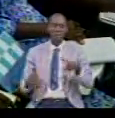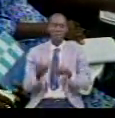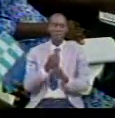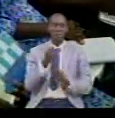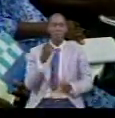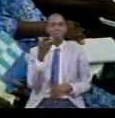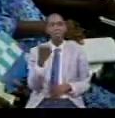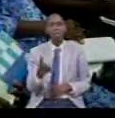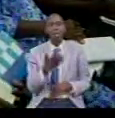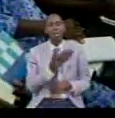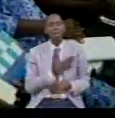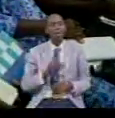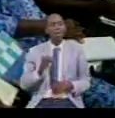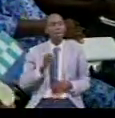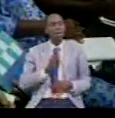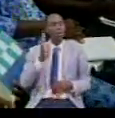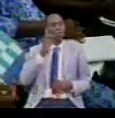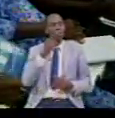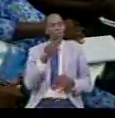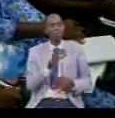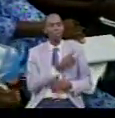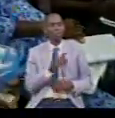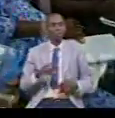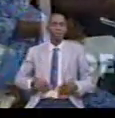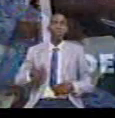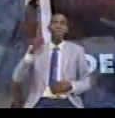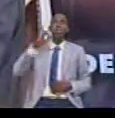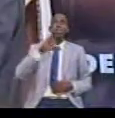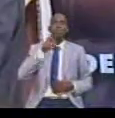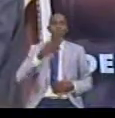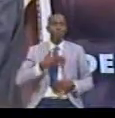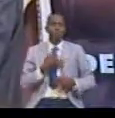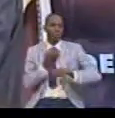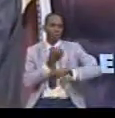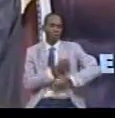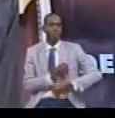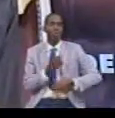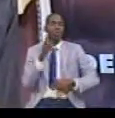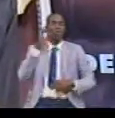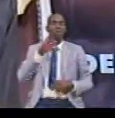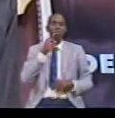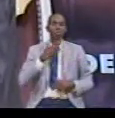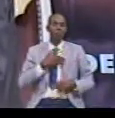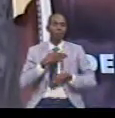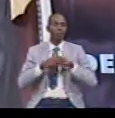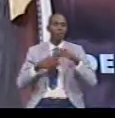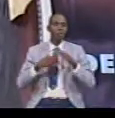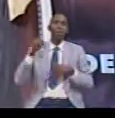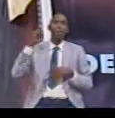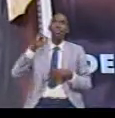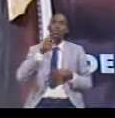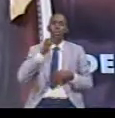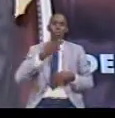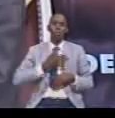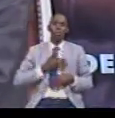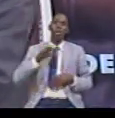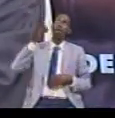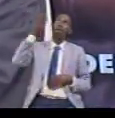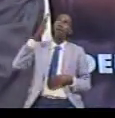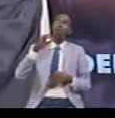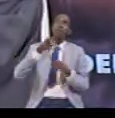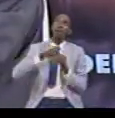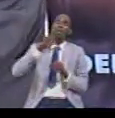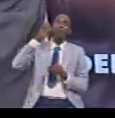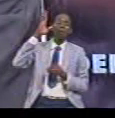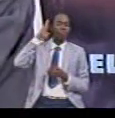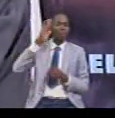will say of the Lord, He is my refuge. He is my fortress. He is my God. In Him will I